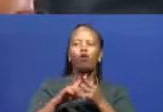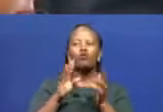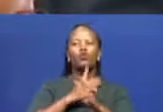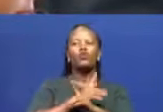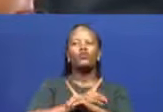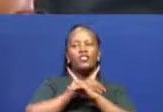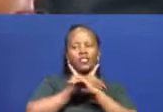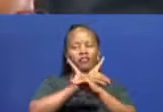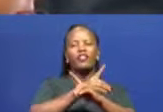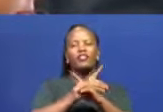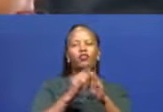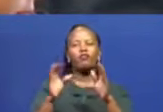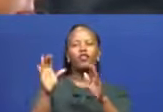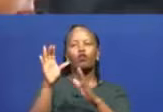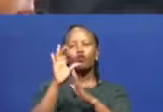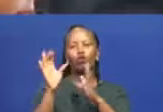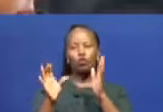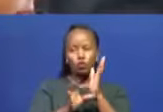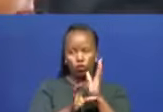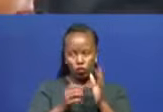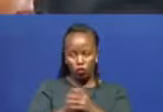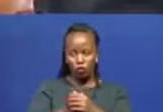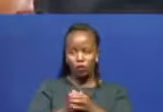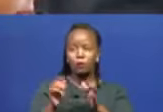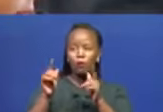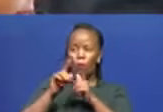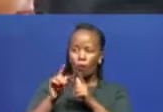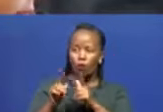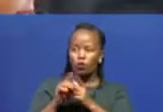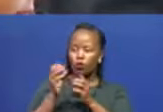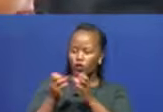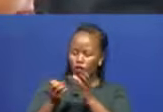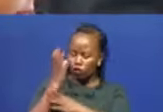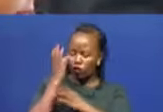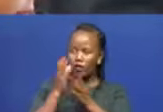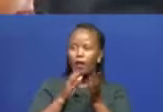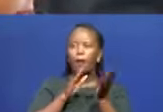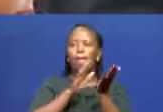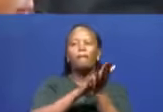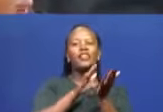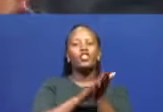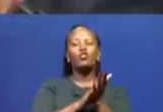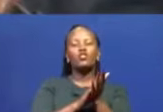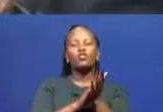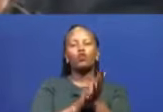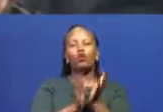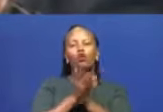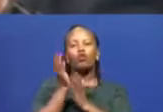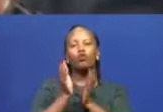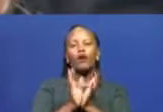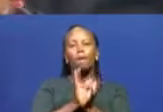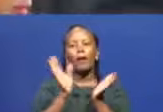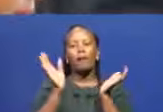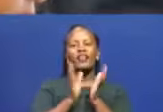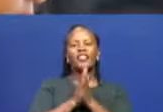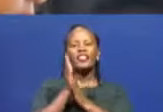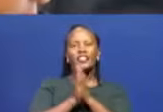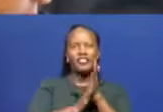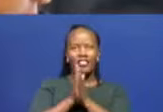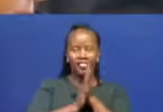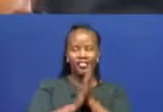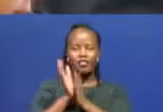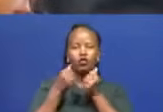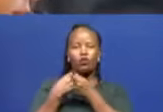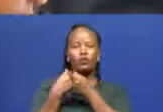defense of the Constitution, and that they also instituted the petition in the public interest to challenge the